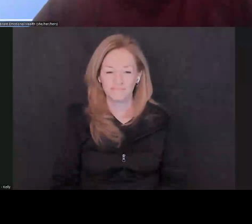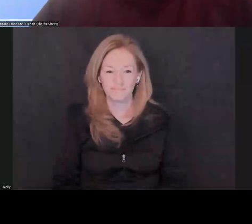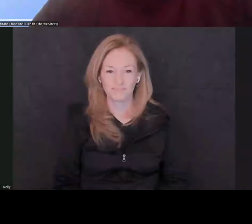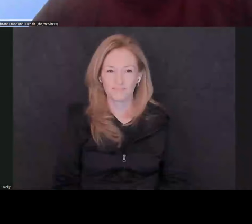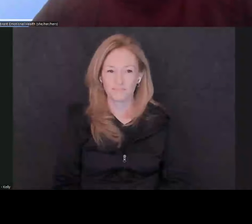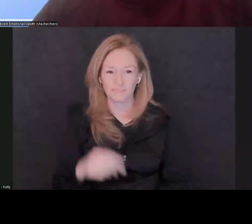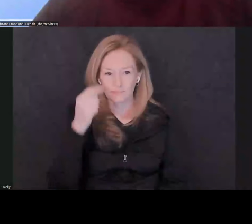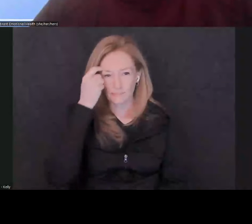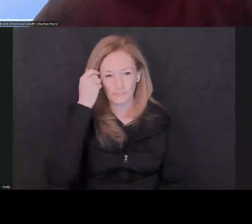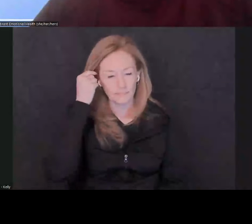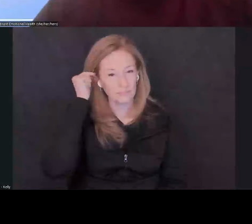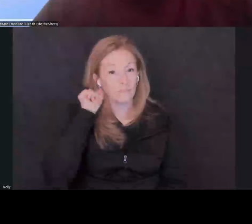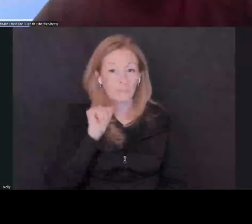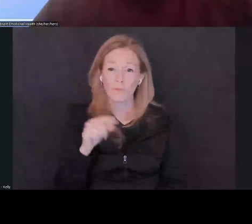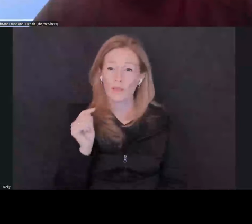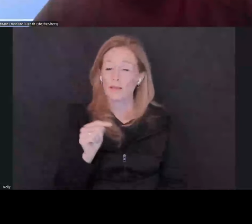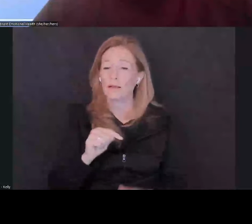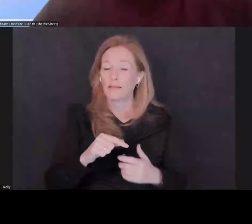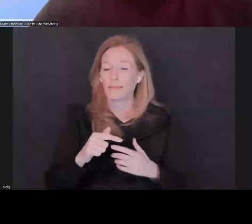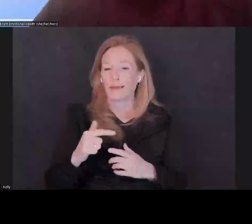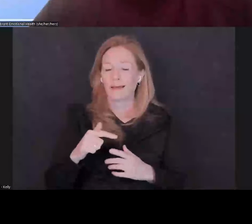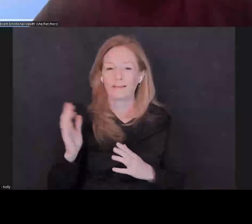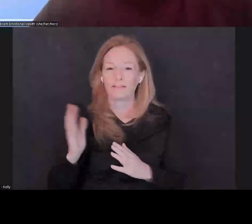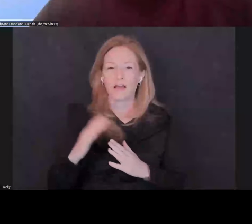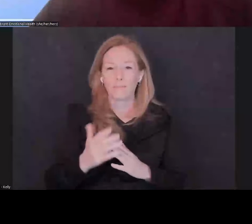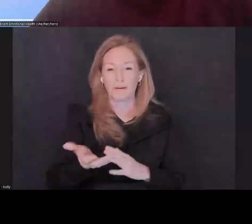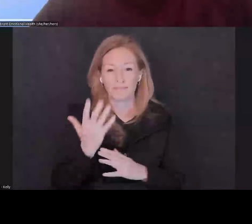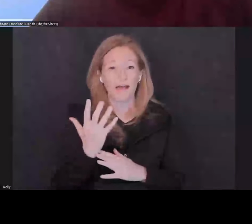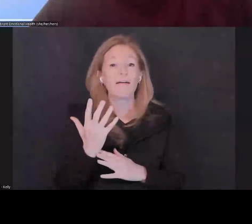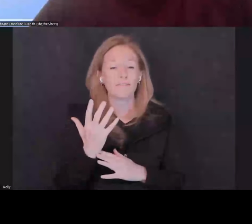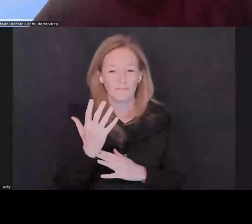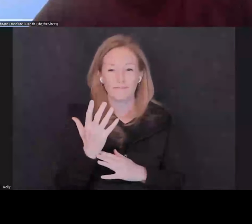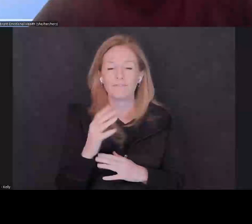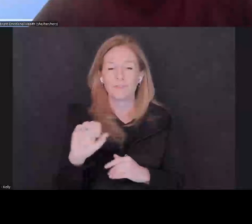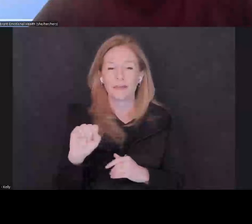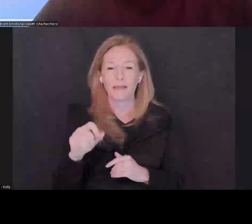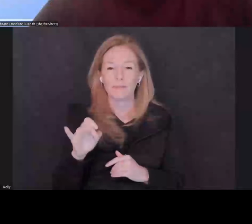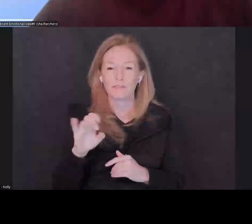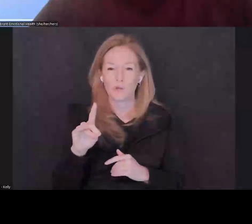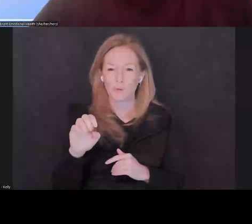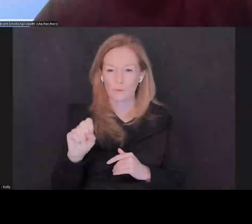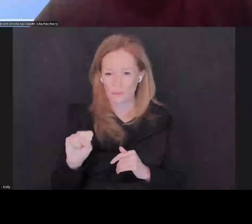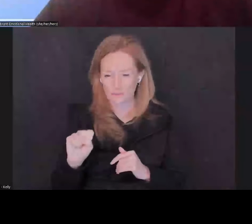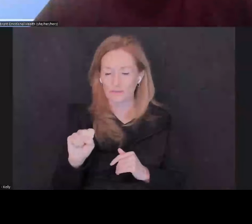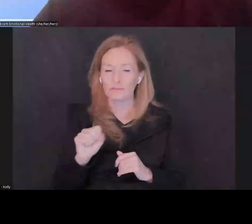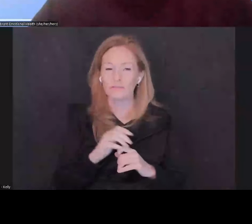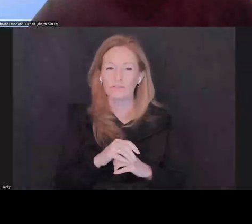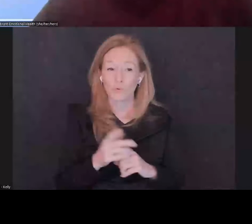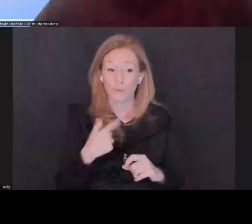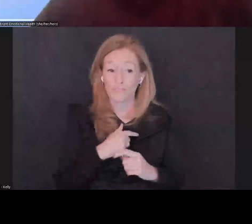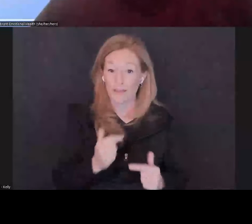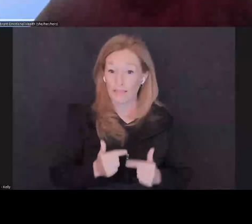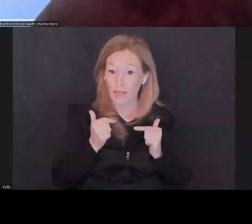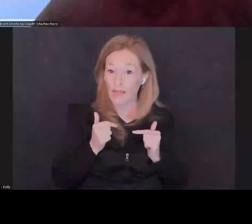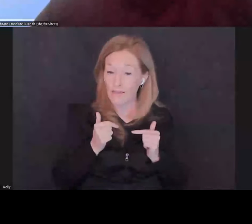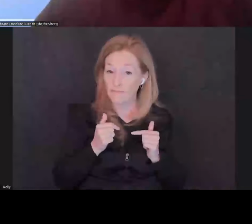And so these are the top 5 episodes of the Crisis Jam. You'll see highlighted here where we've had both live participation